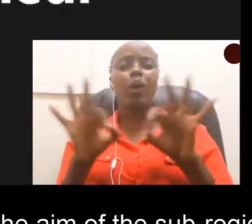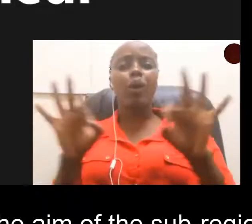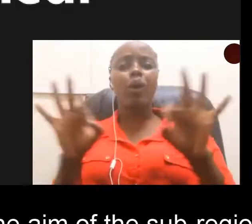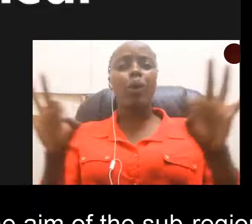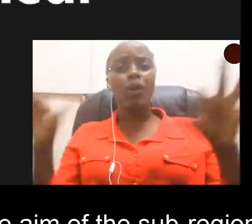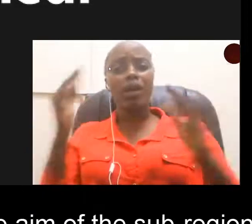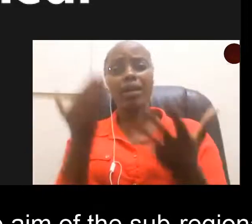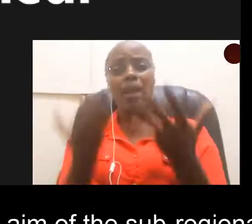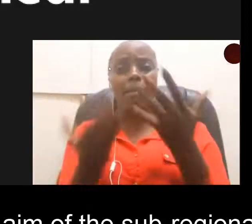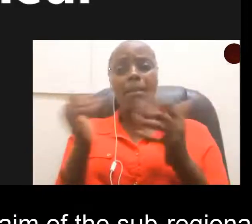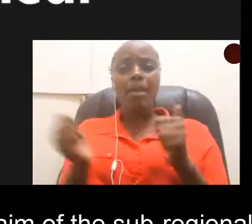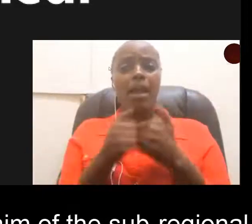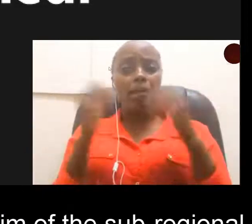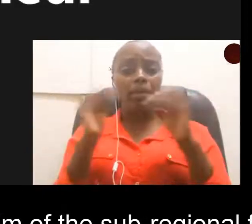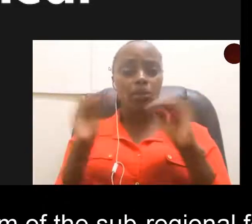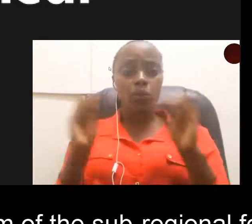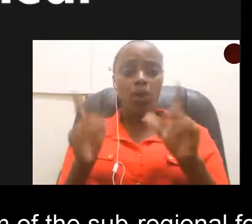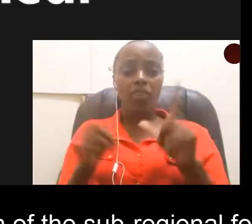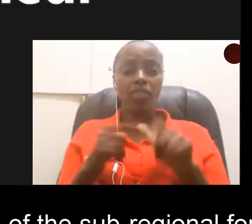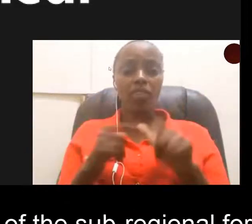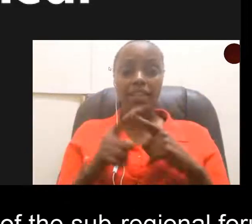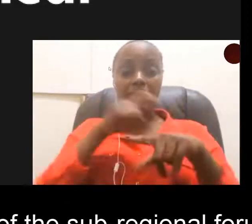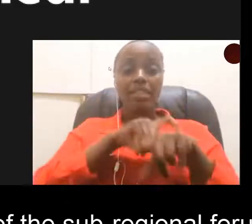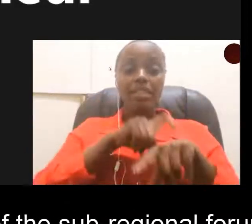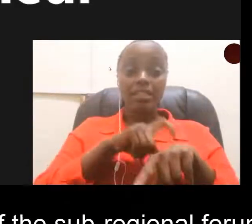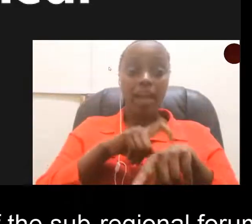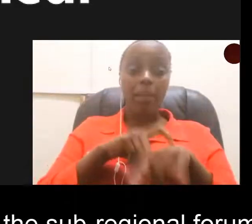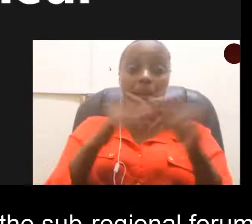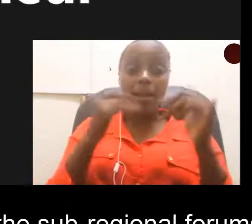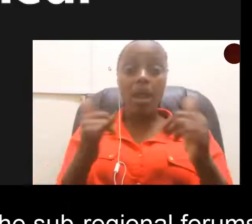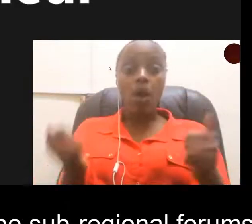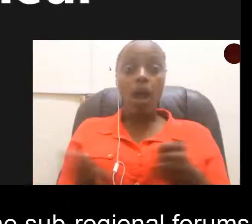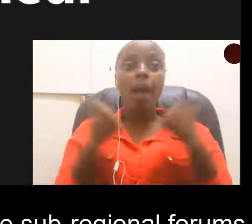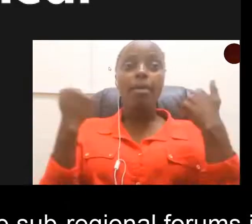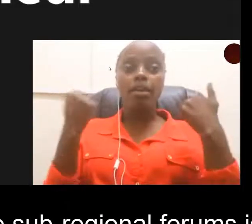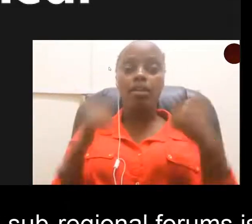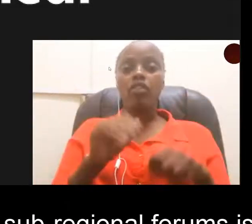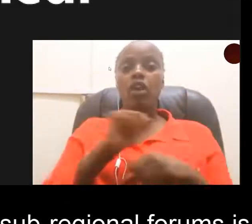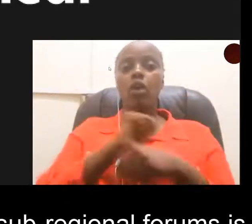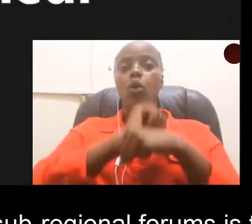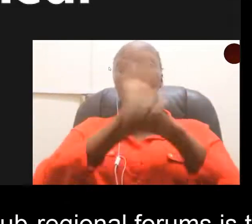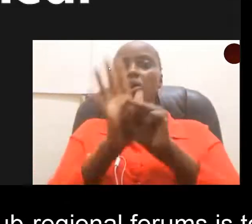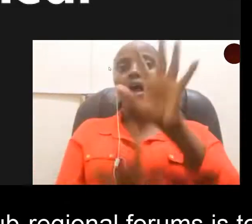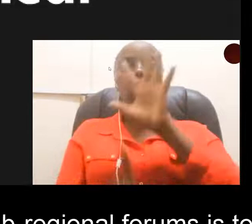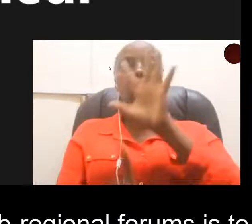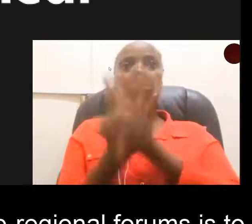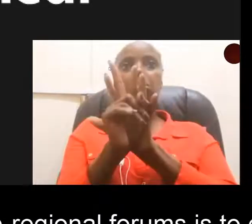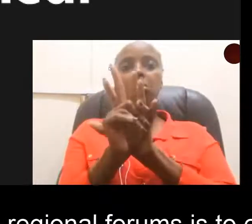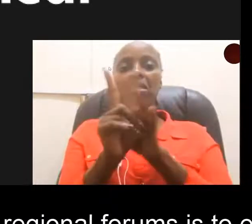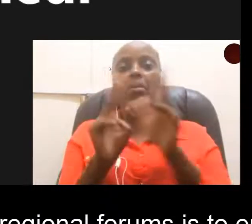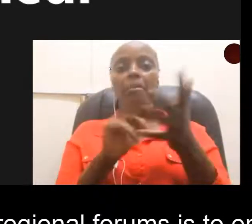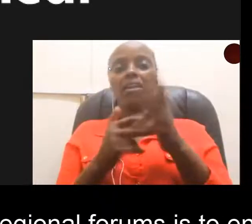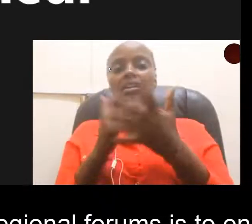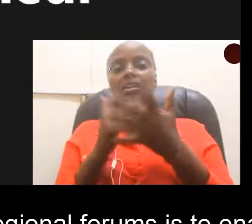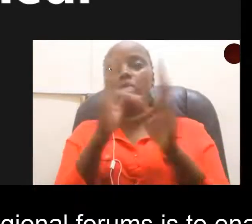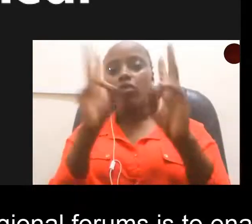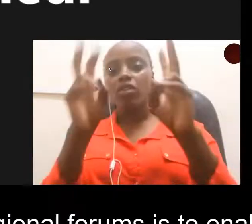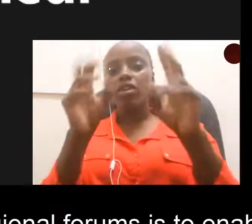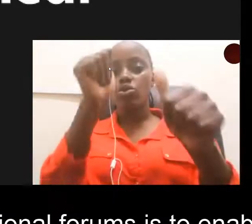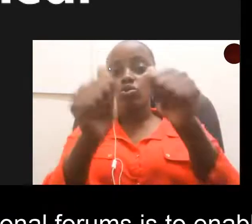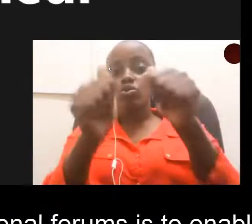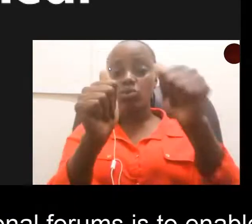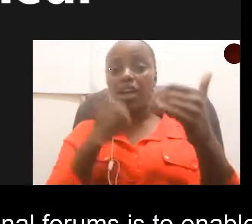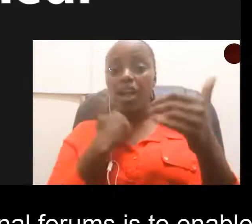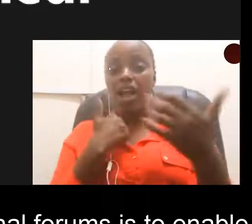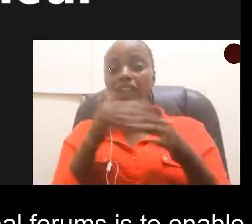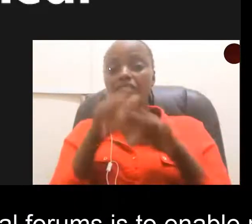won't happen. And then when it was now happening, Corona started. So those are some of the issues that have delayed